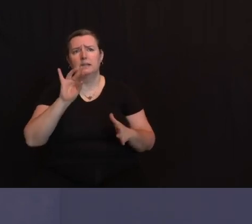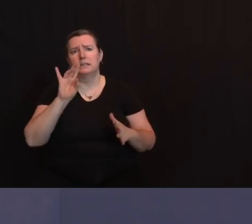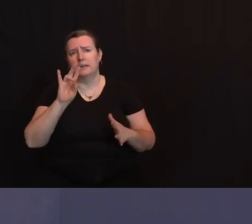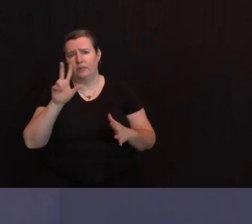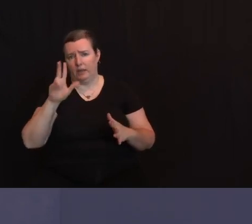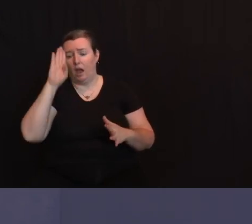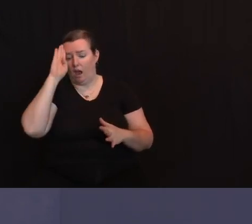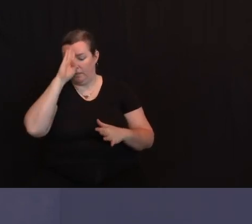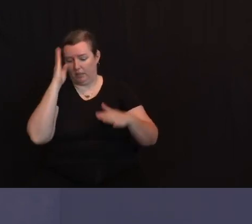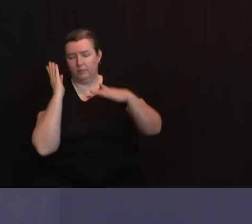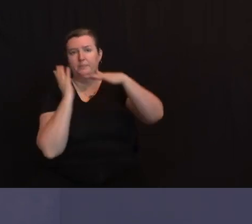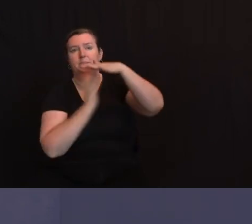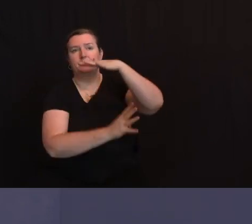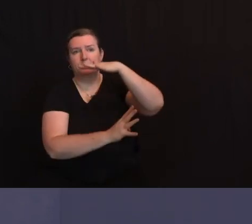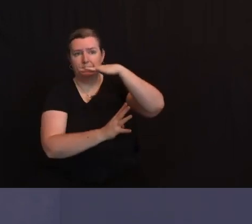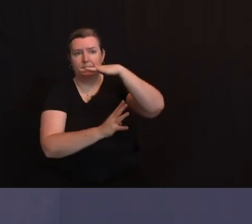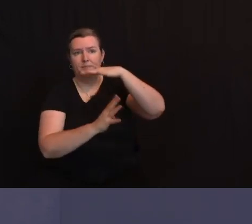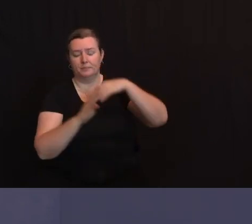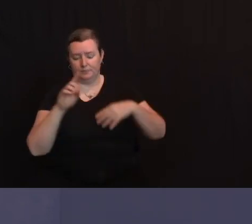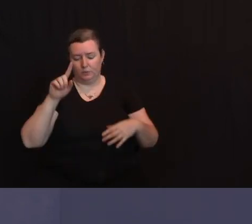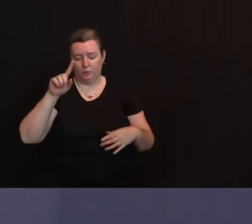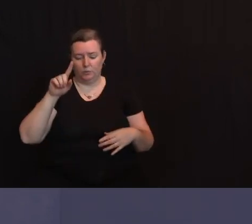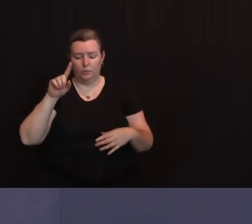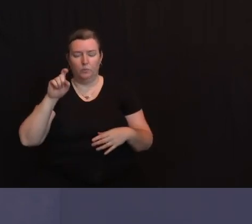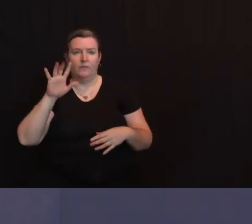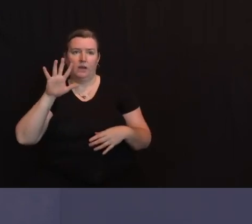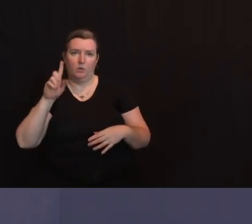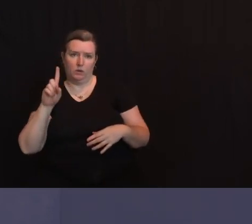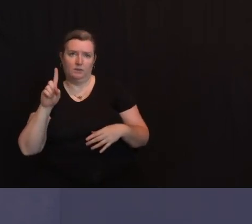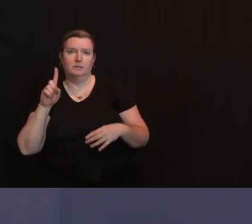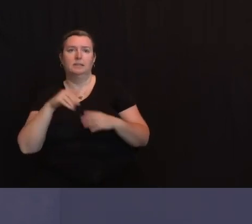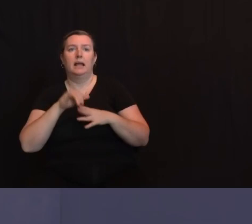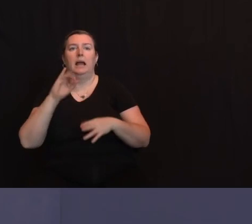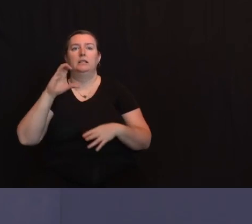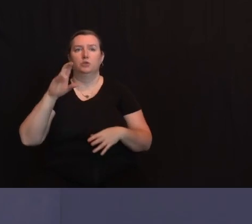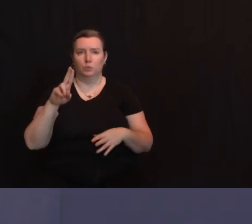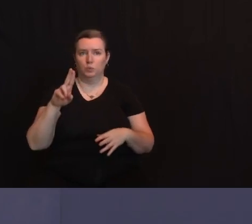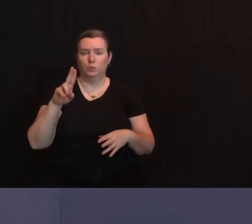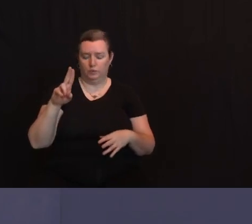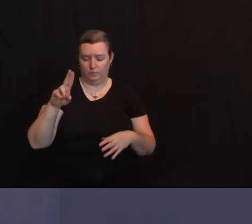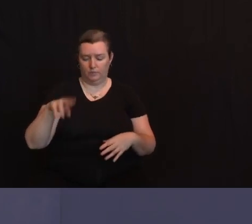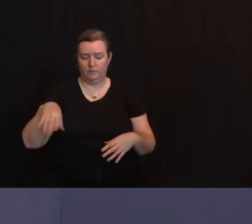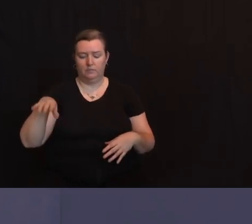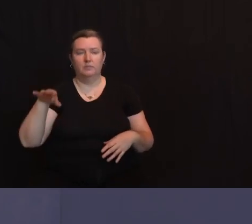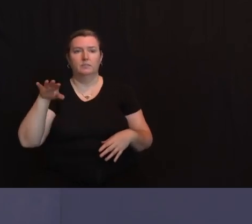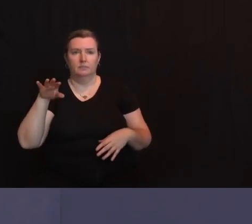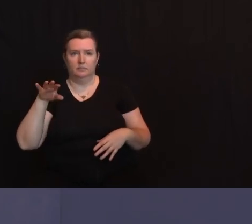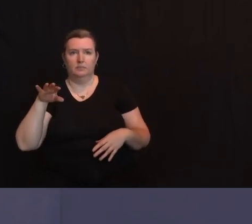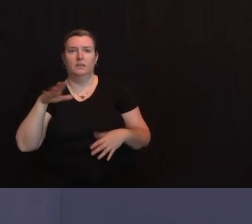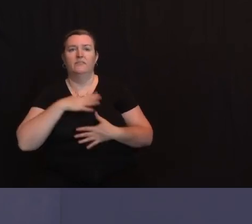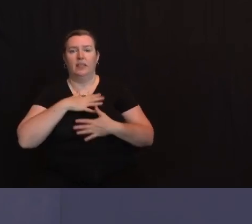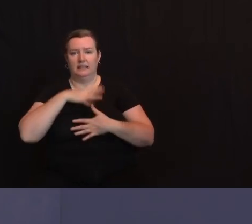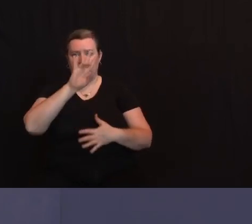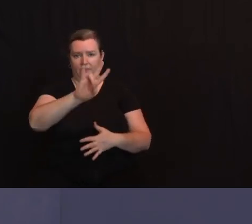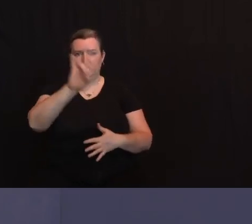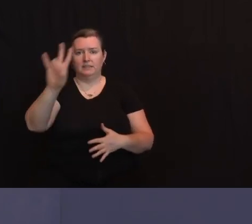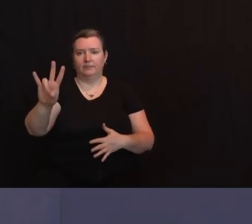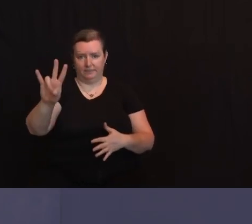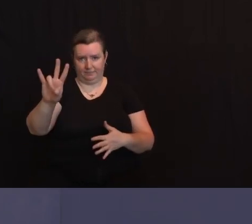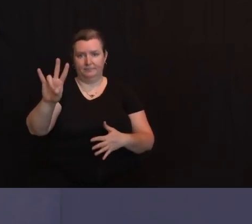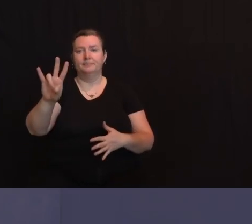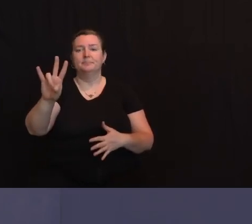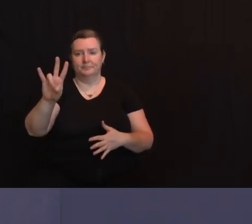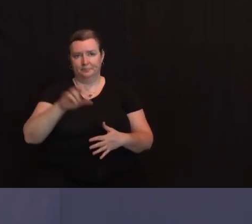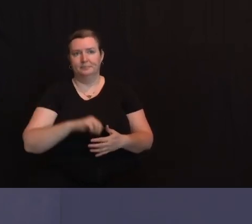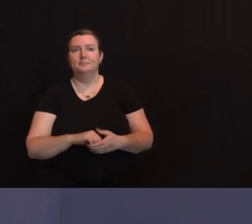151 individuals in critical care, and half of those critical care patients are on ventilators. Unfortunately, we are reporting 2